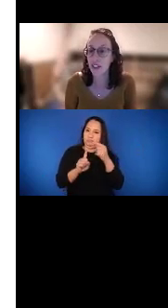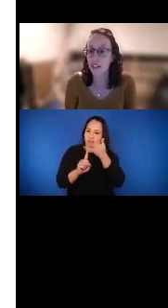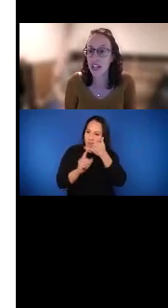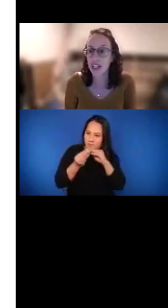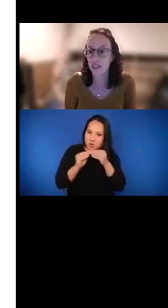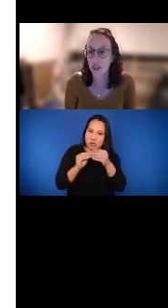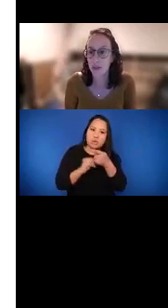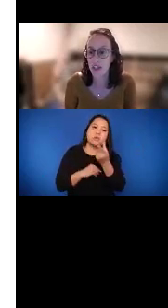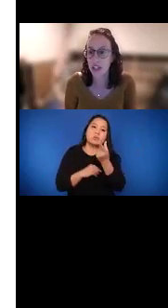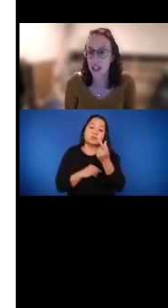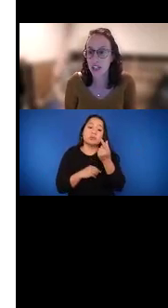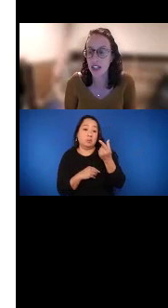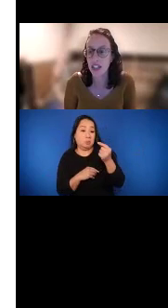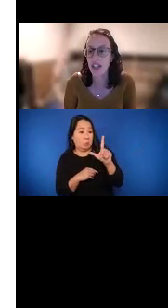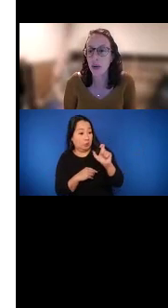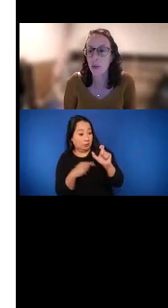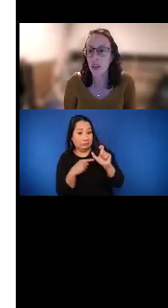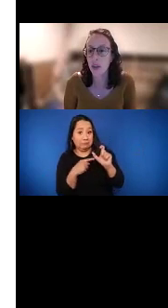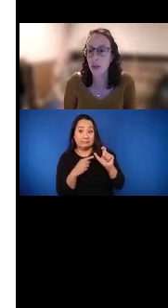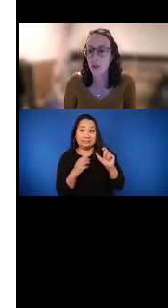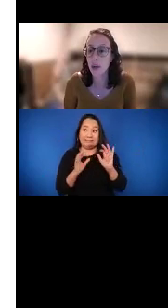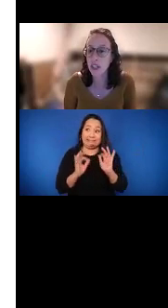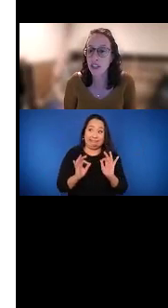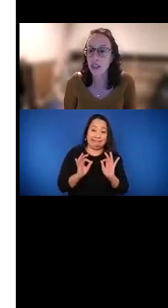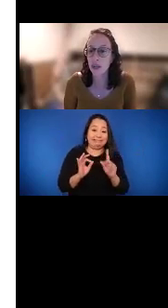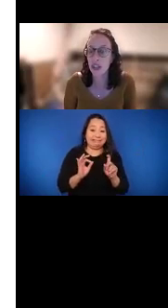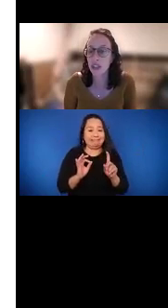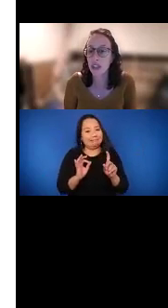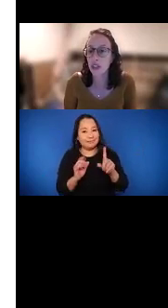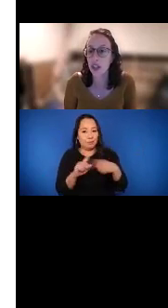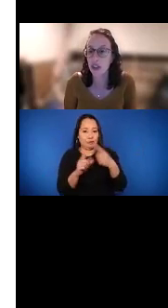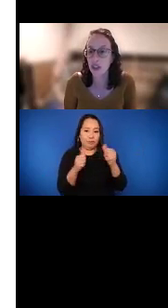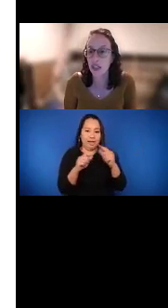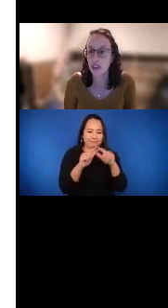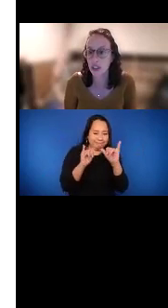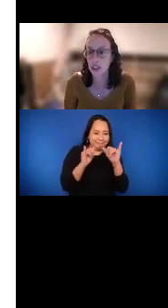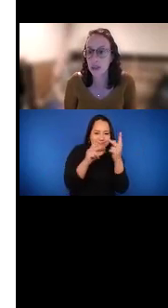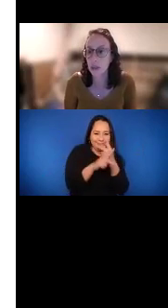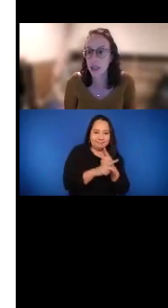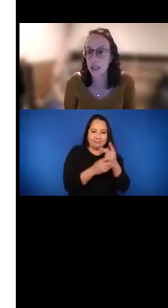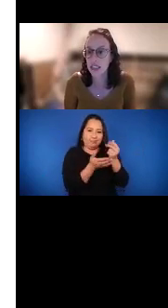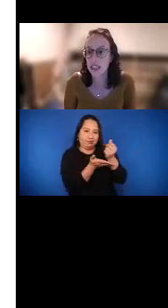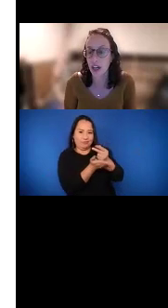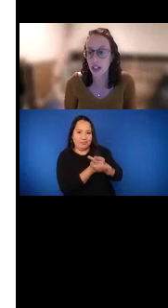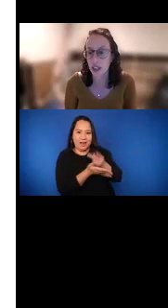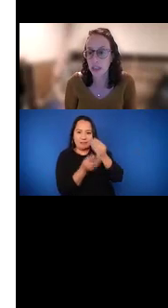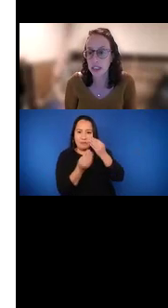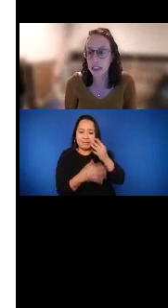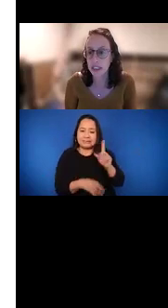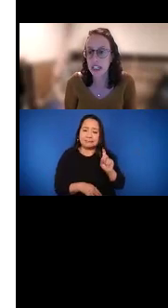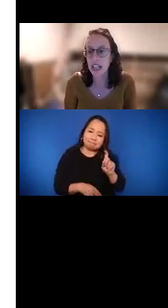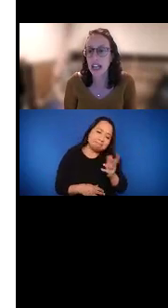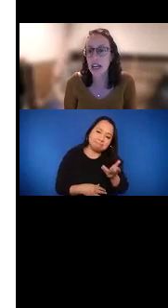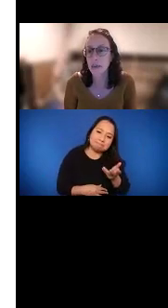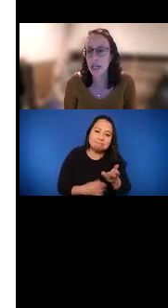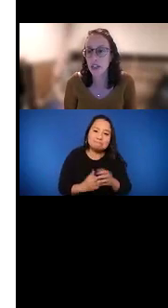to verify information. What you would want to do is look on your insurance policy